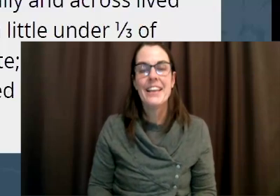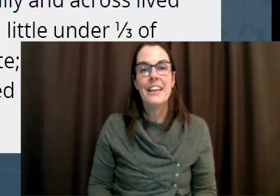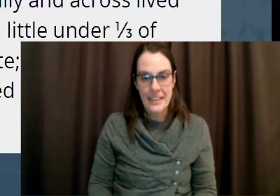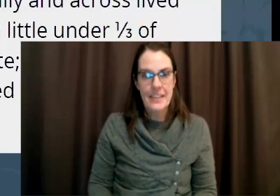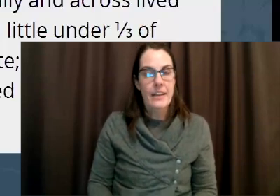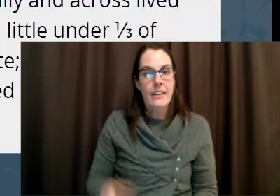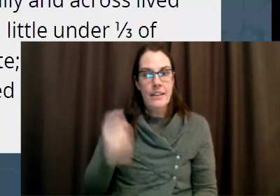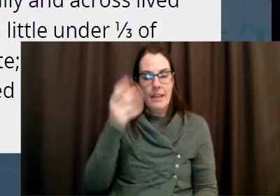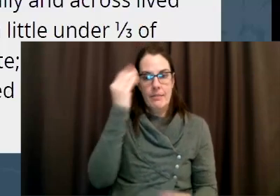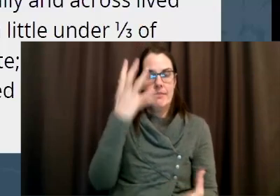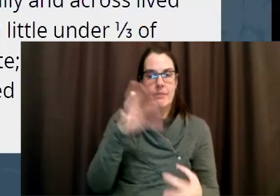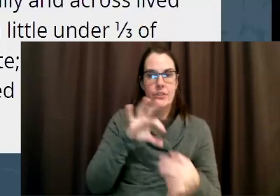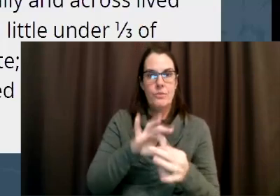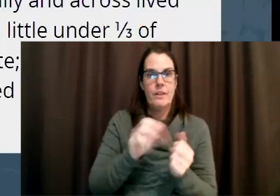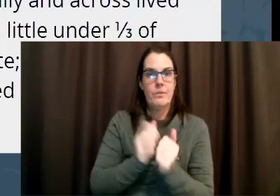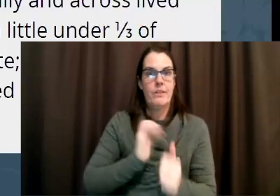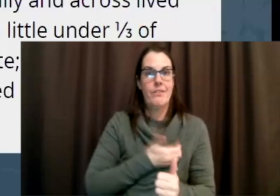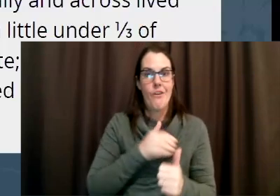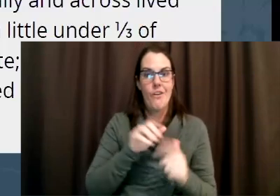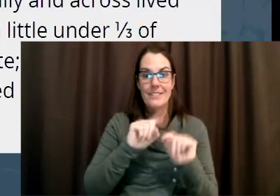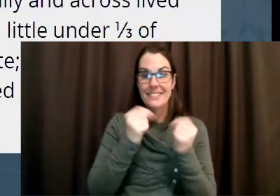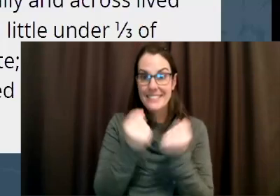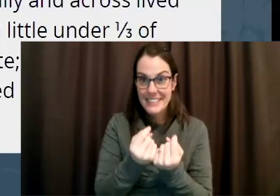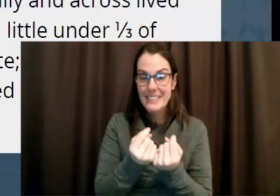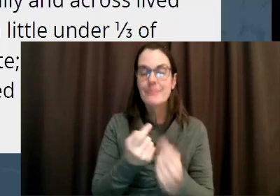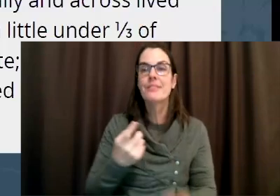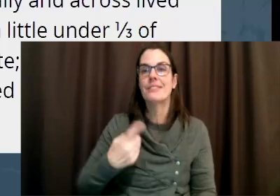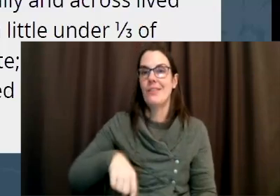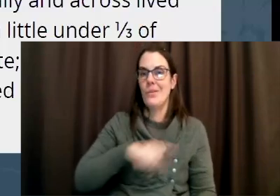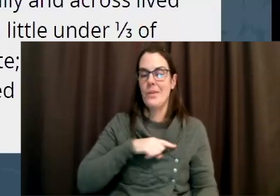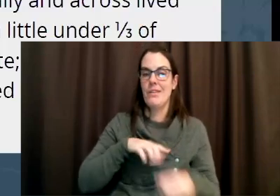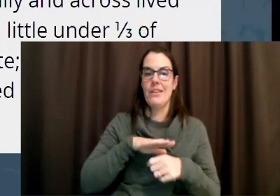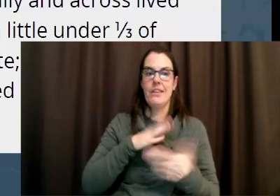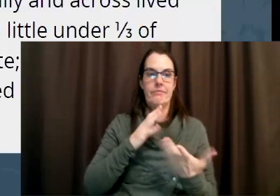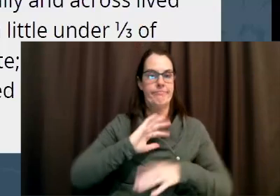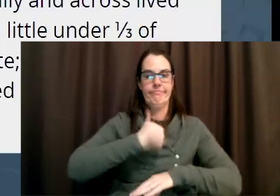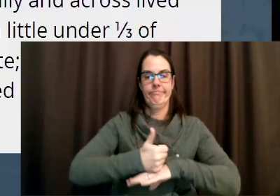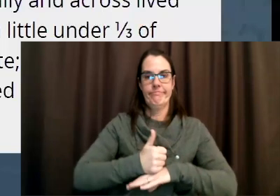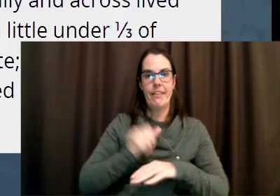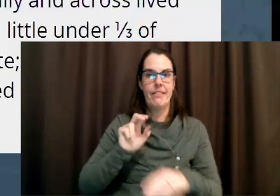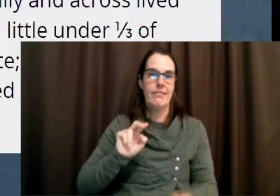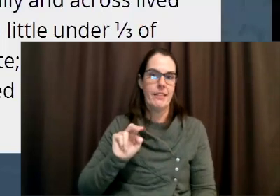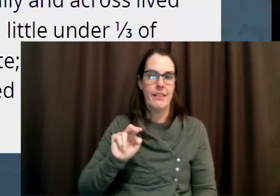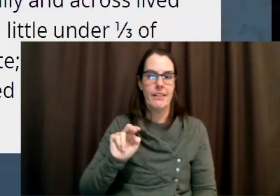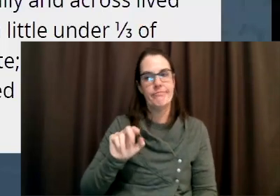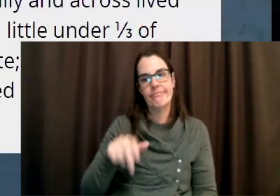information about our team. We are located in the Pacific West. We work with